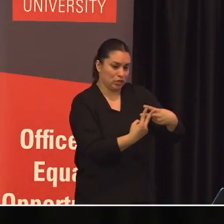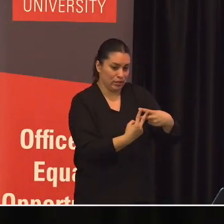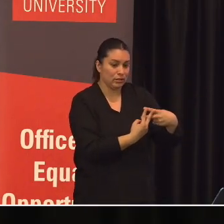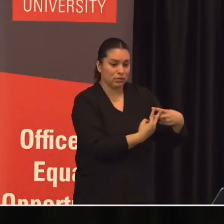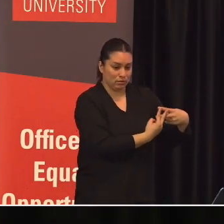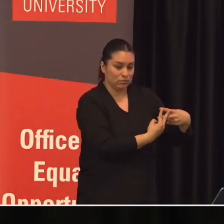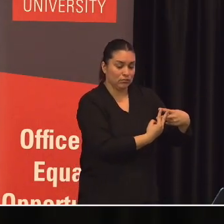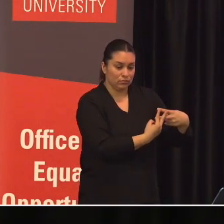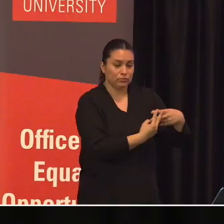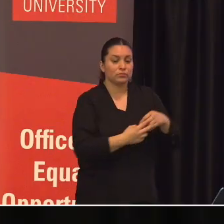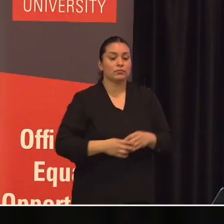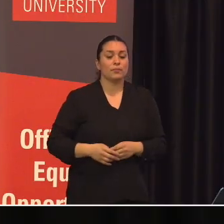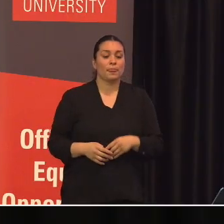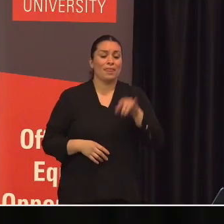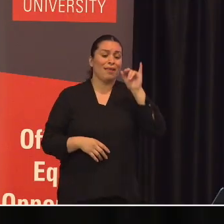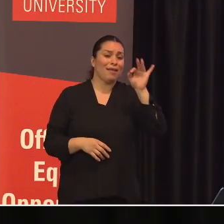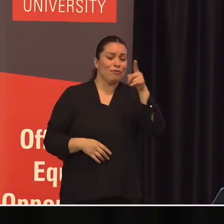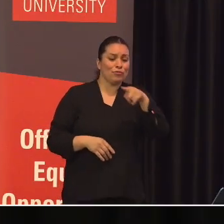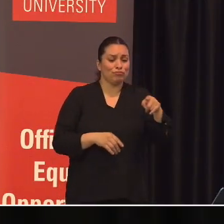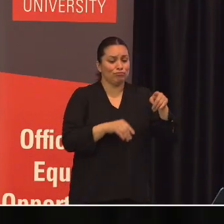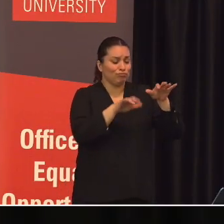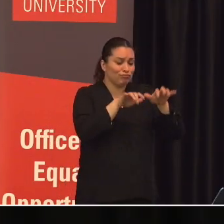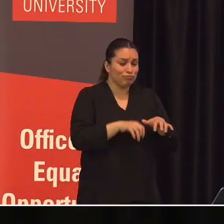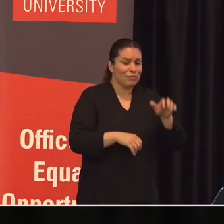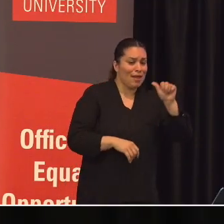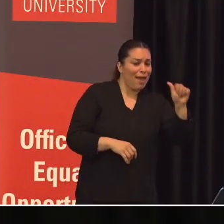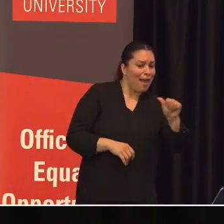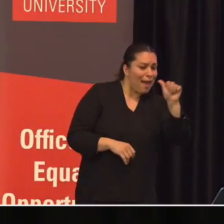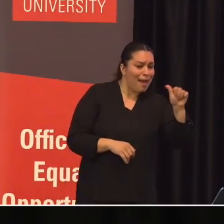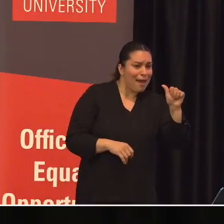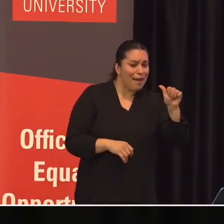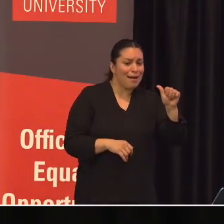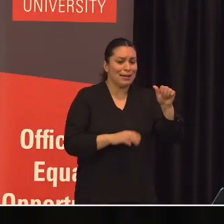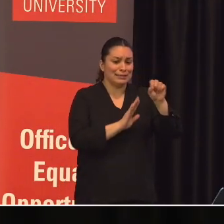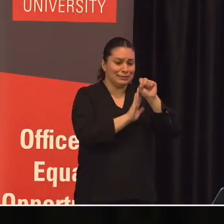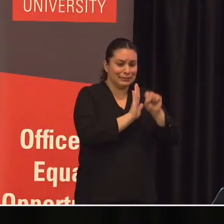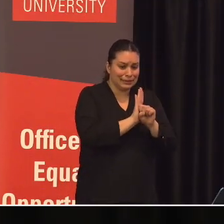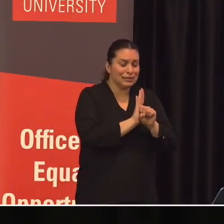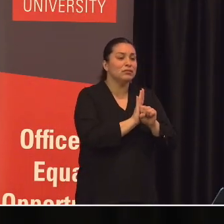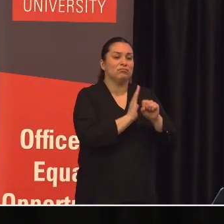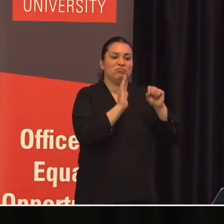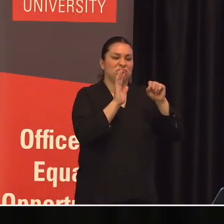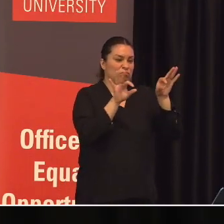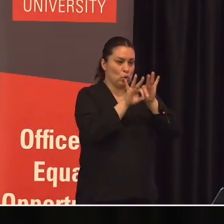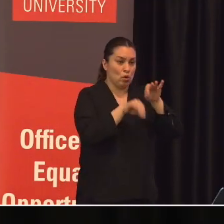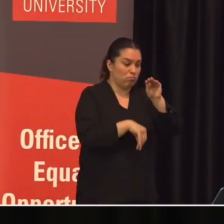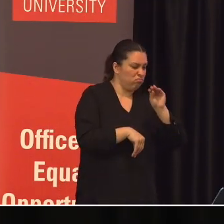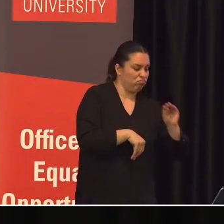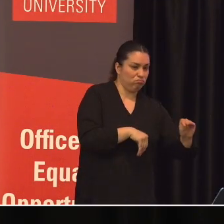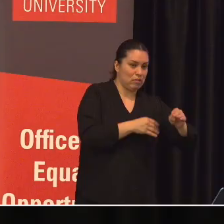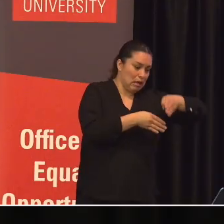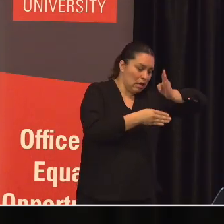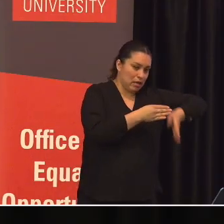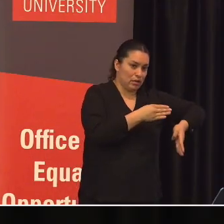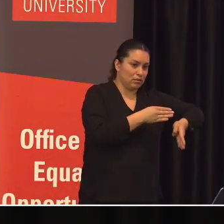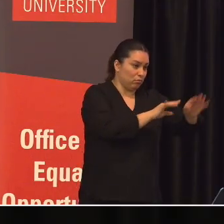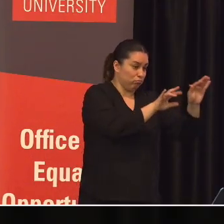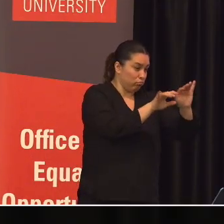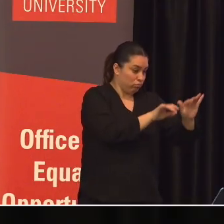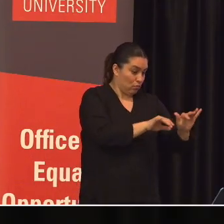your post, not the middle, but Pascal case is the answer to that. It makes it more readable for everyone, and screen readers will be able to access that.